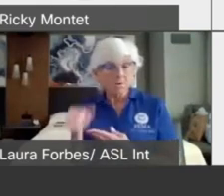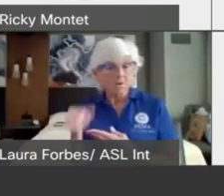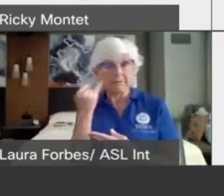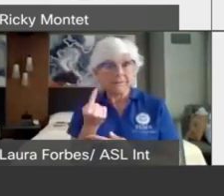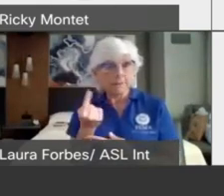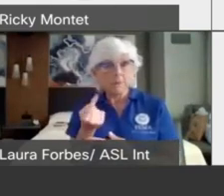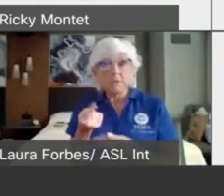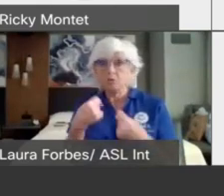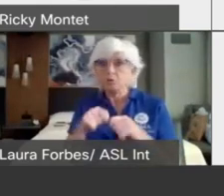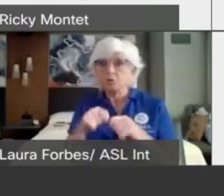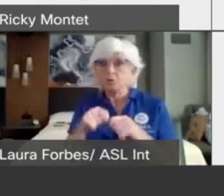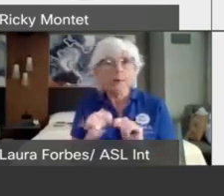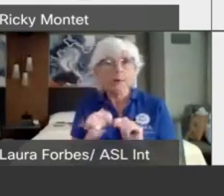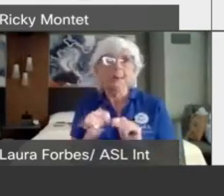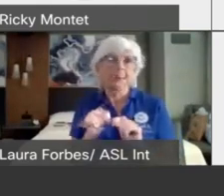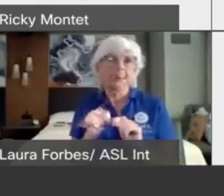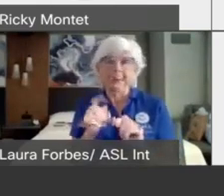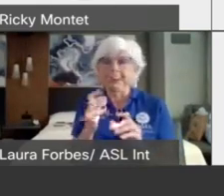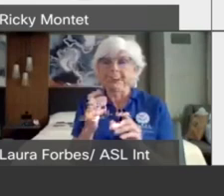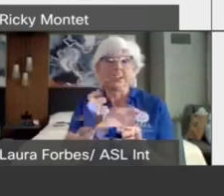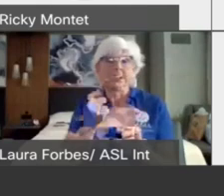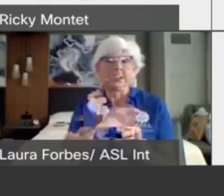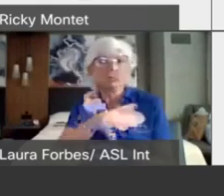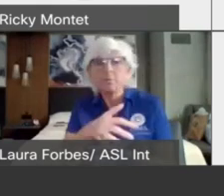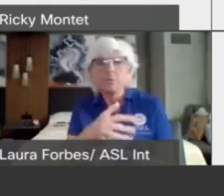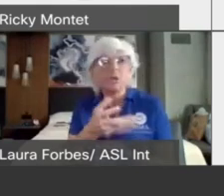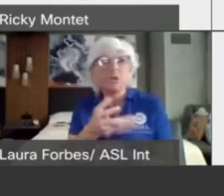get, debris or tree removal?